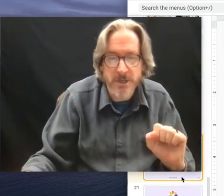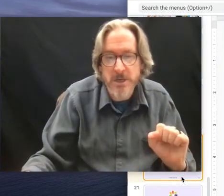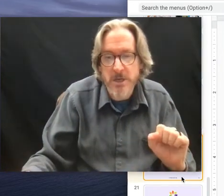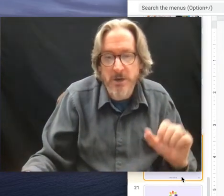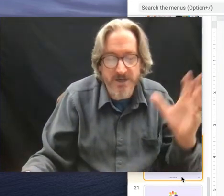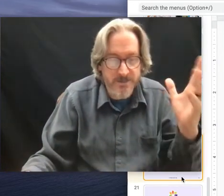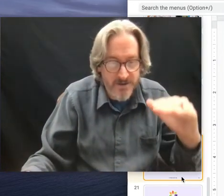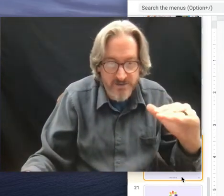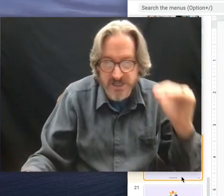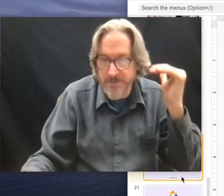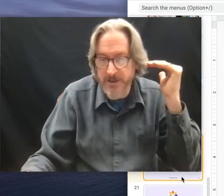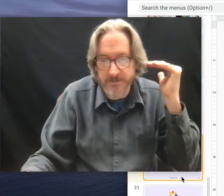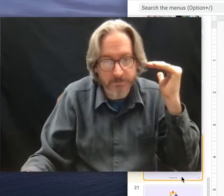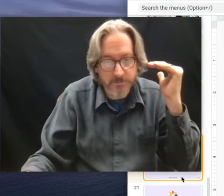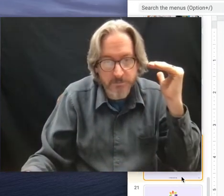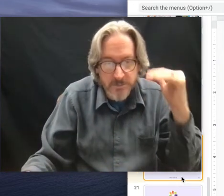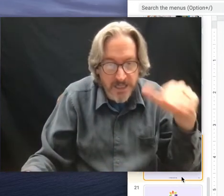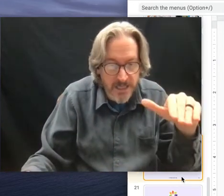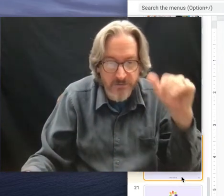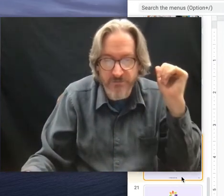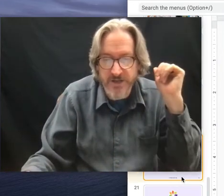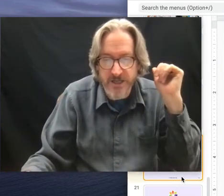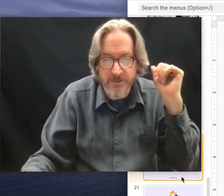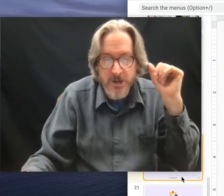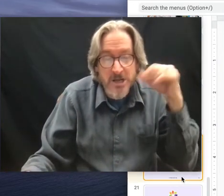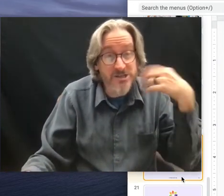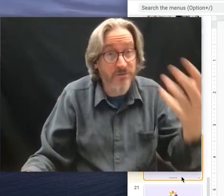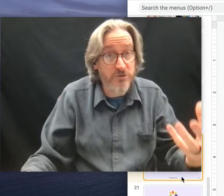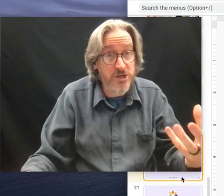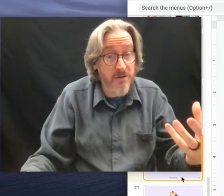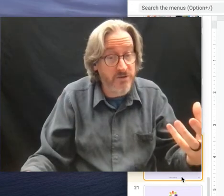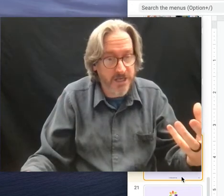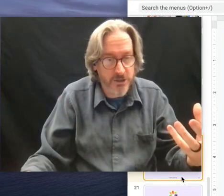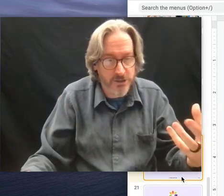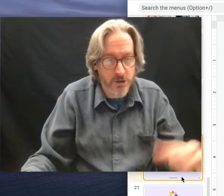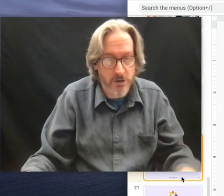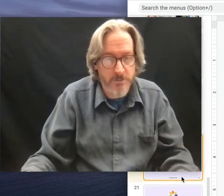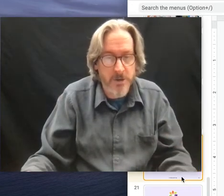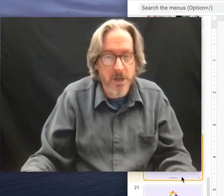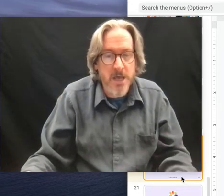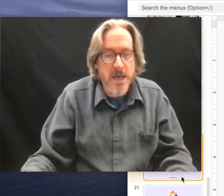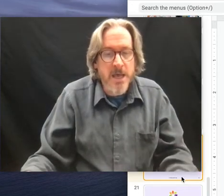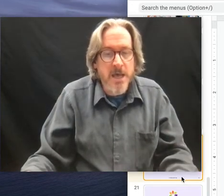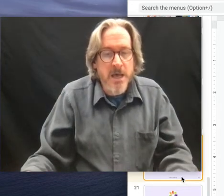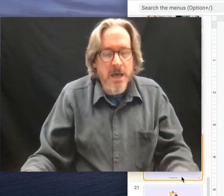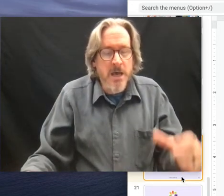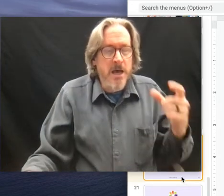hint. We did bed and sleepy, eat and feed. So the first conversation starter.